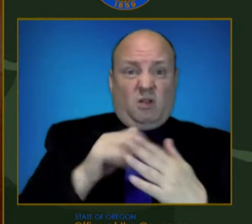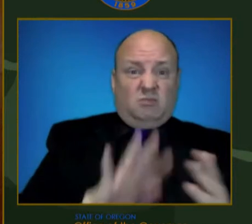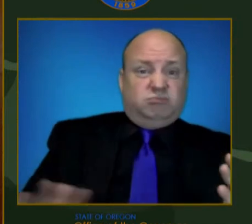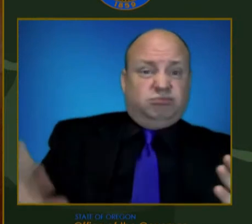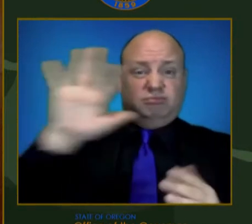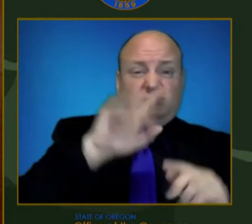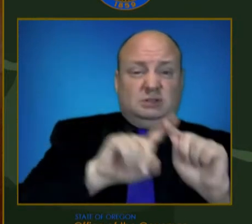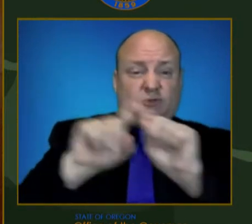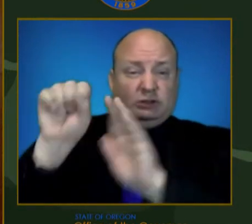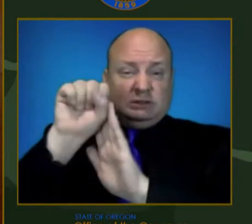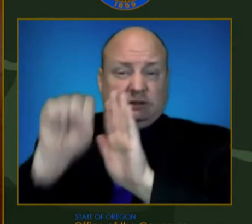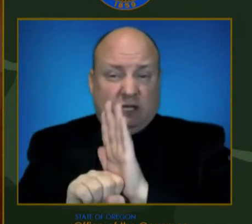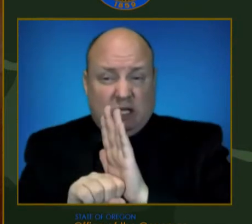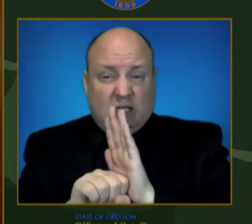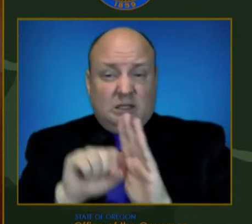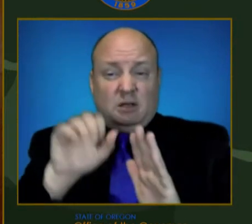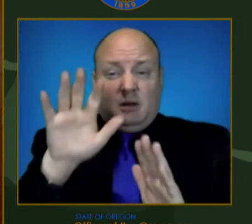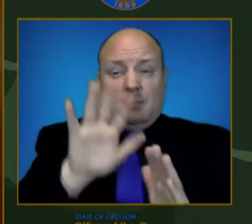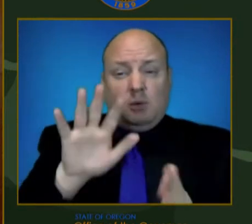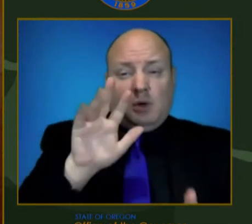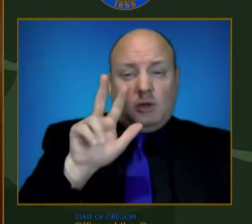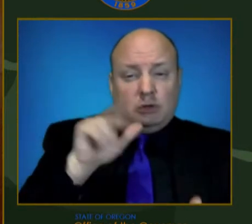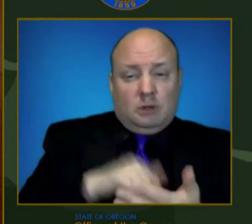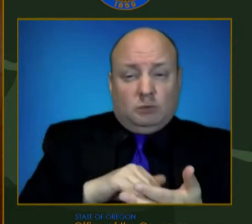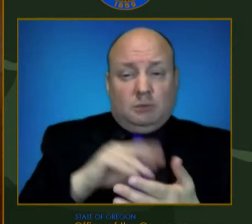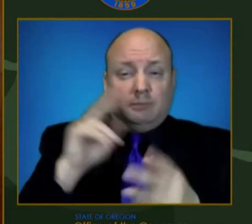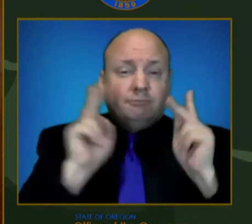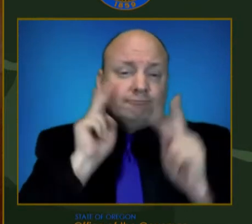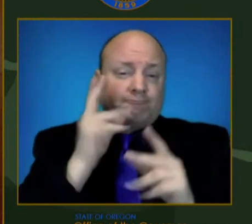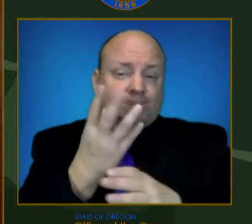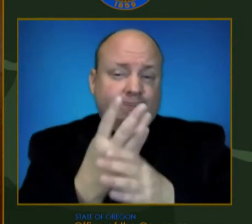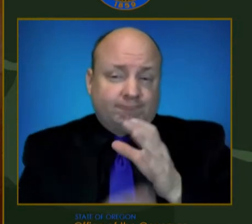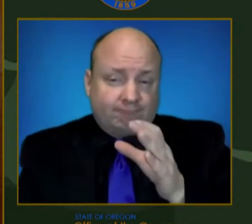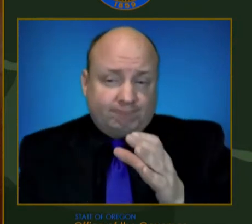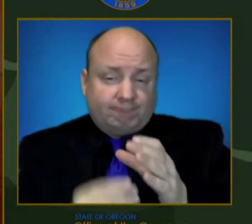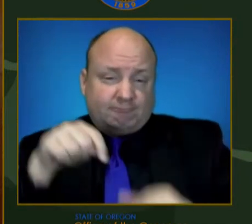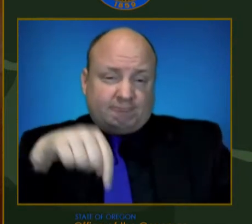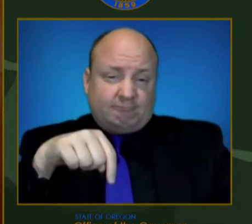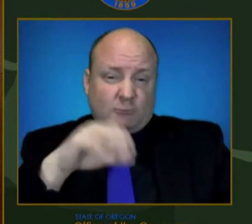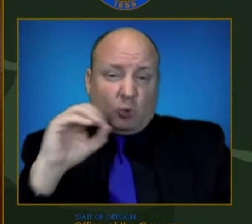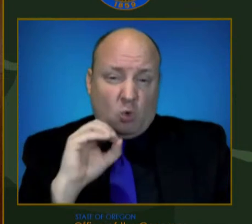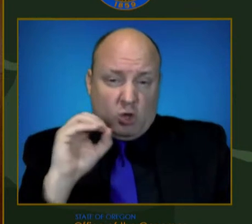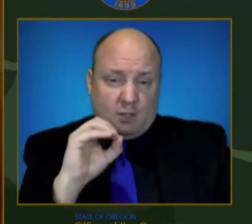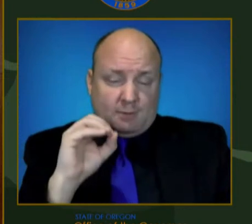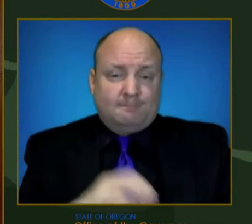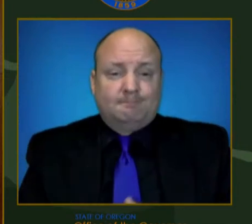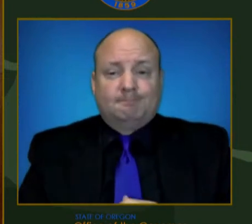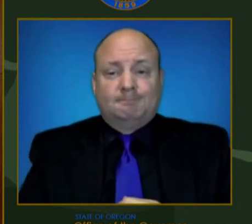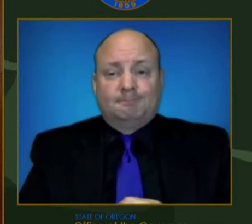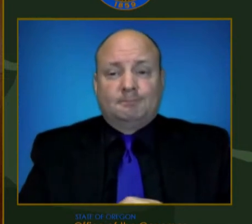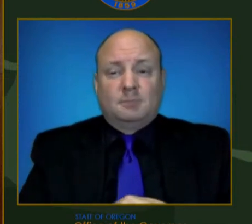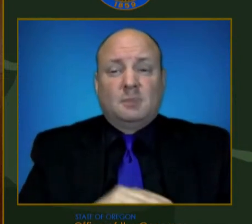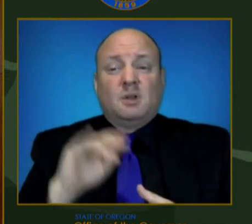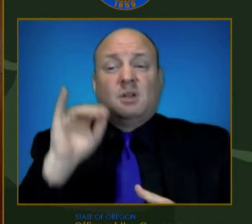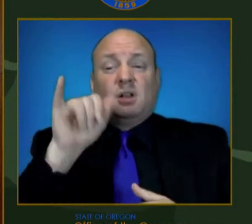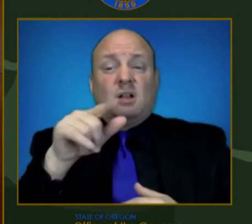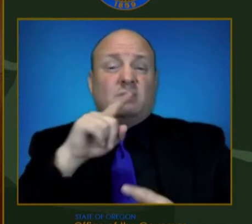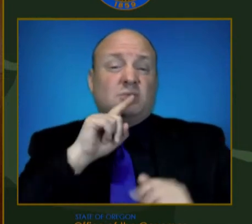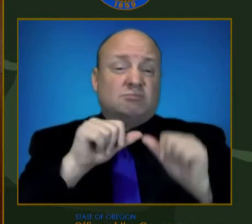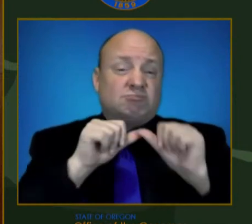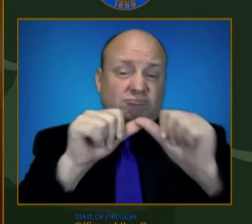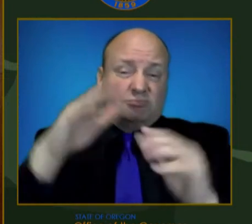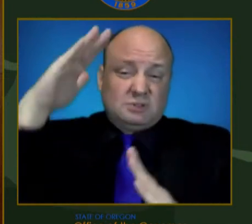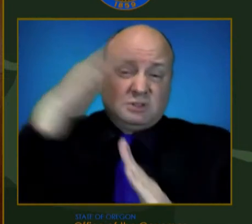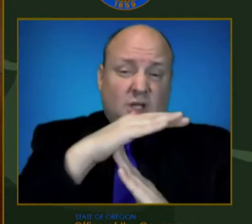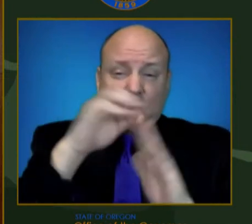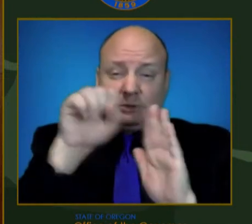4,000 Oregonians wouldn't be with us today. We continue to be among the top states for getting shots